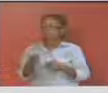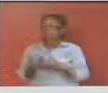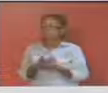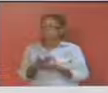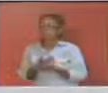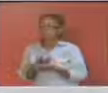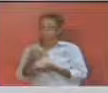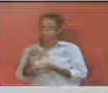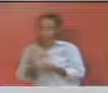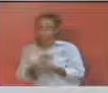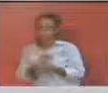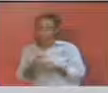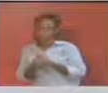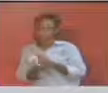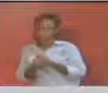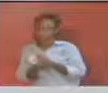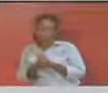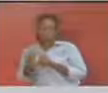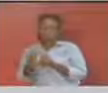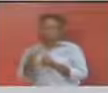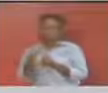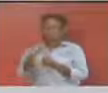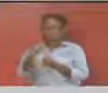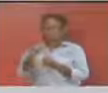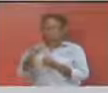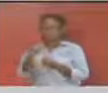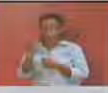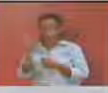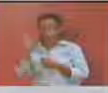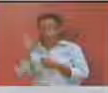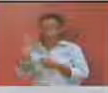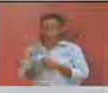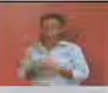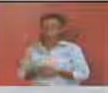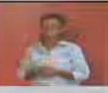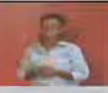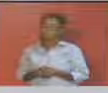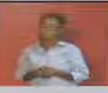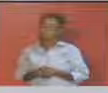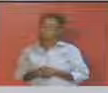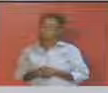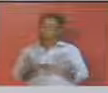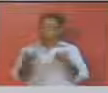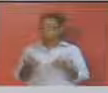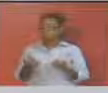you. Thank you very much. And we go now to TV6, please.